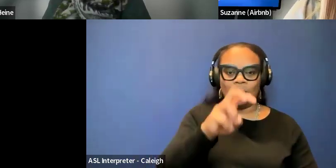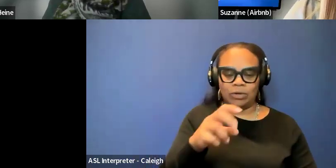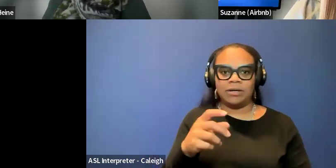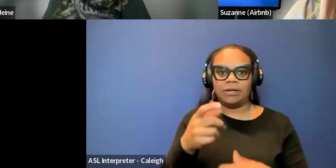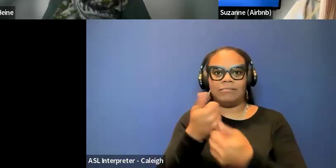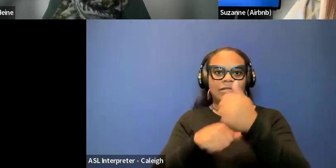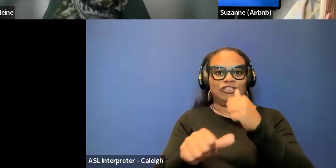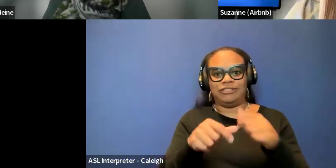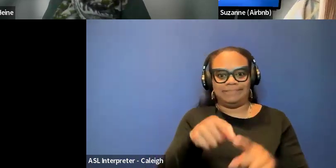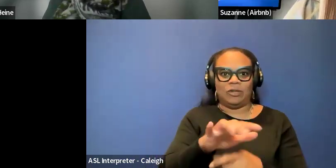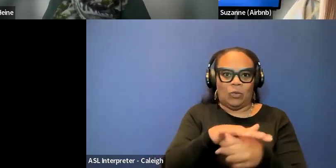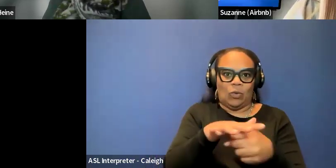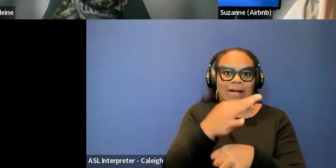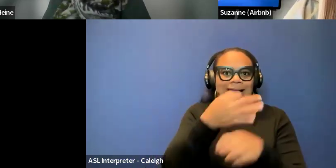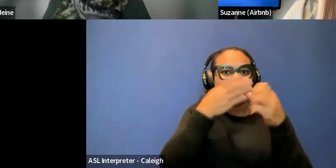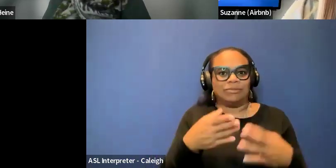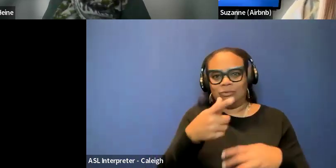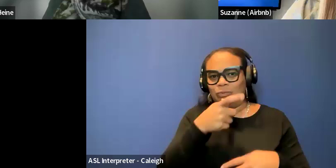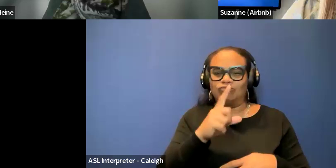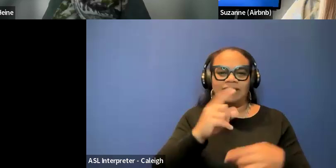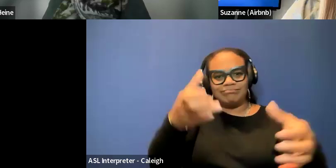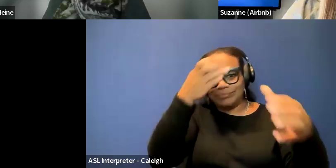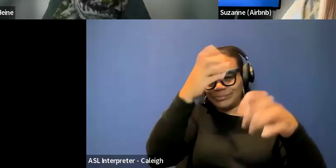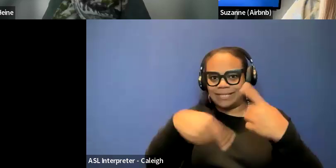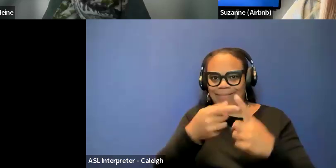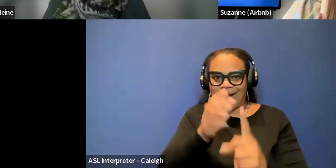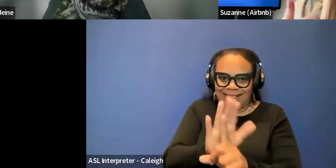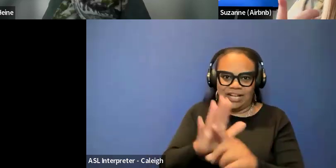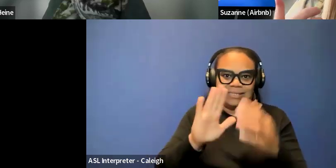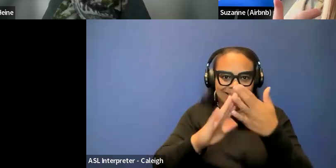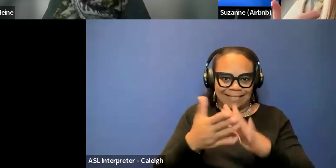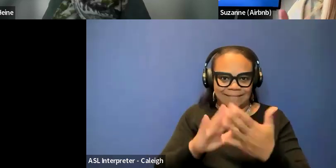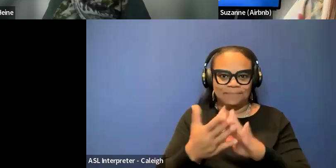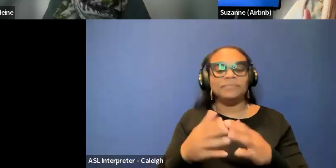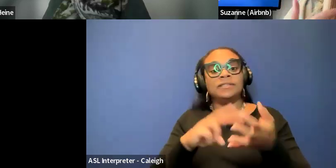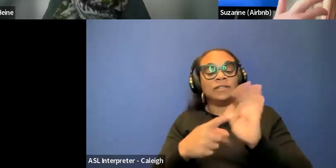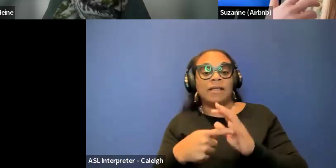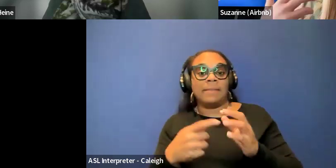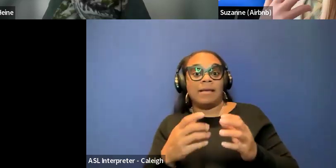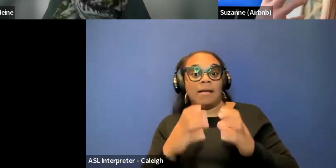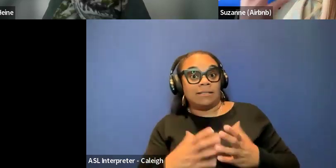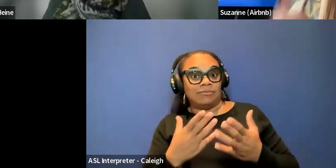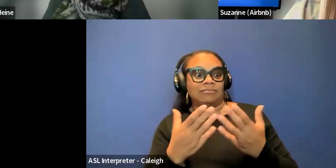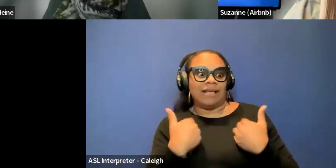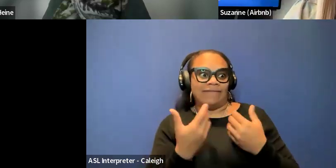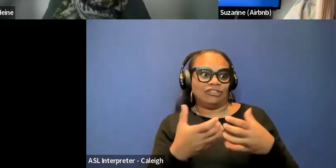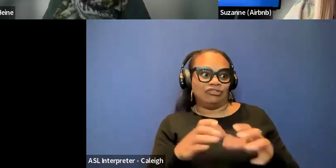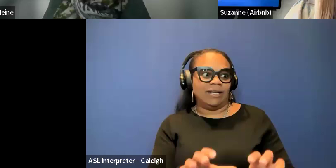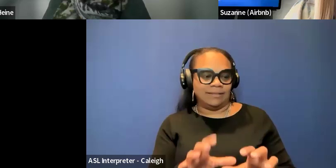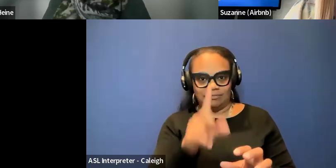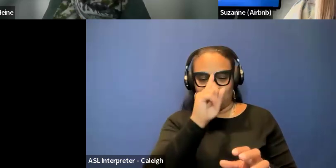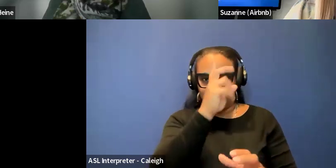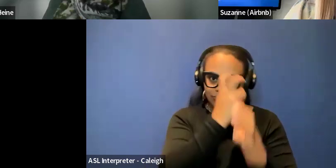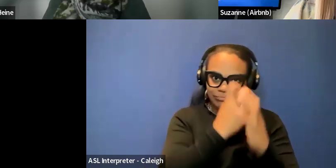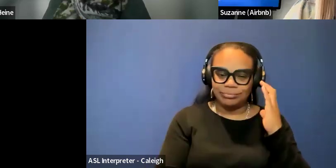local experts who know their city best. So it really gives you a chance to sort of immerse yourself